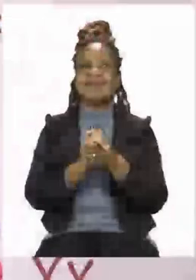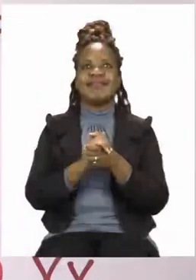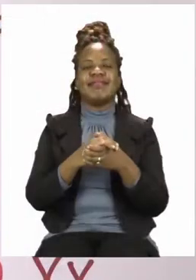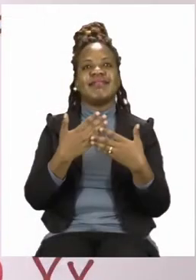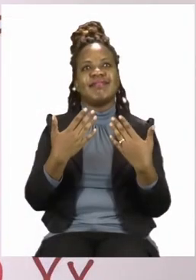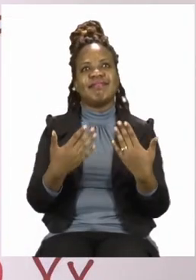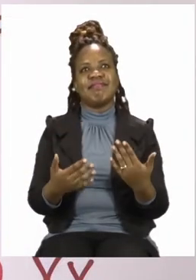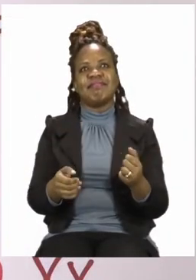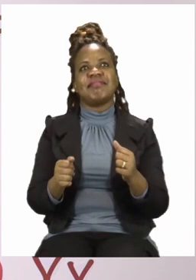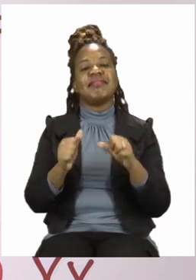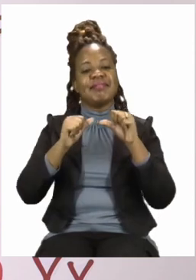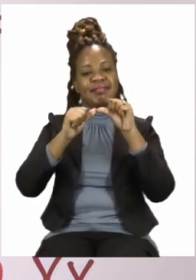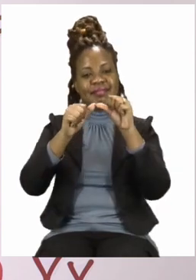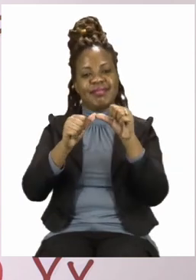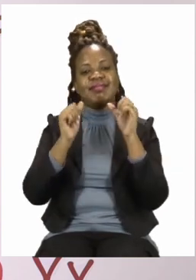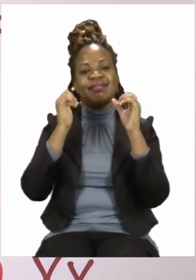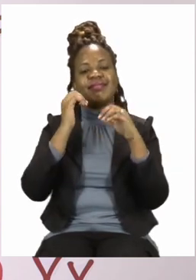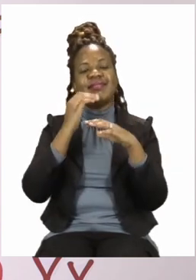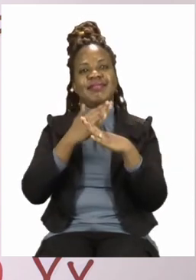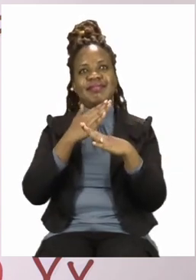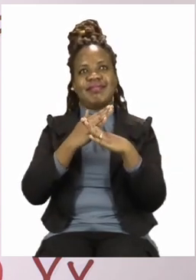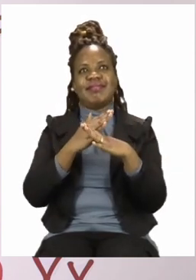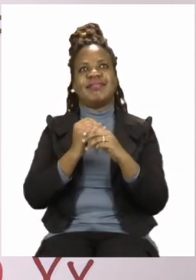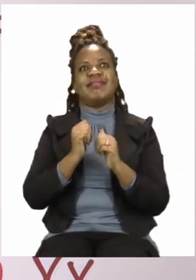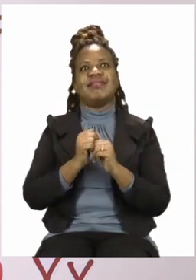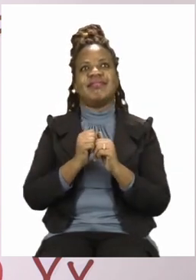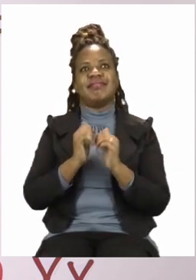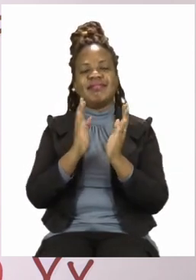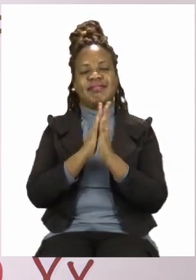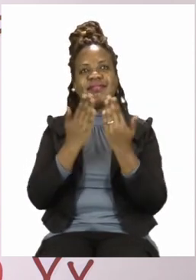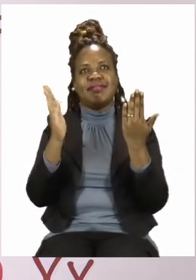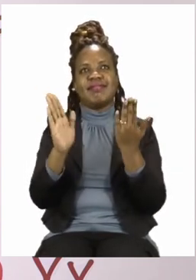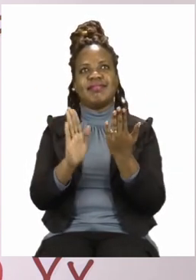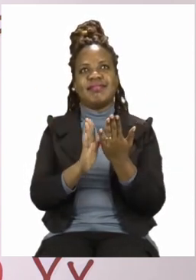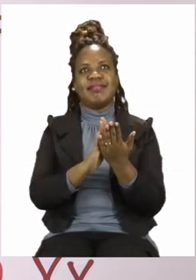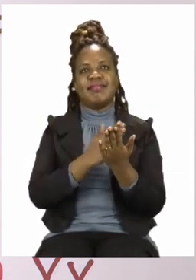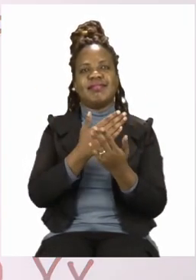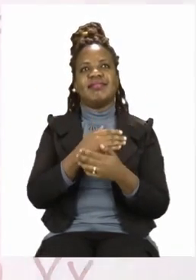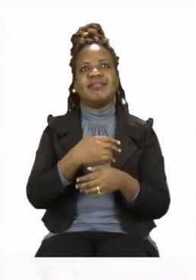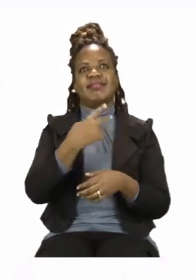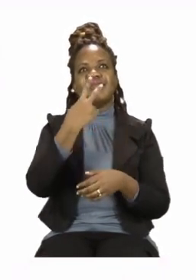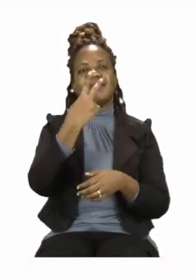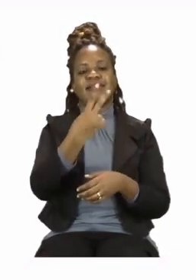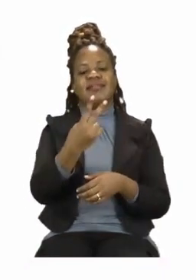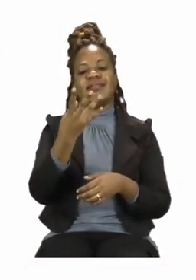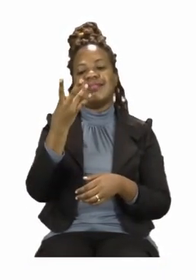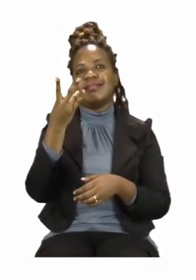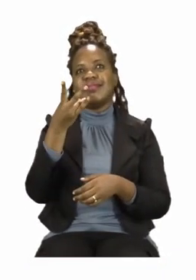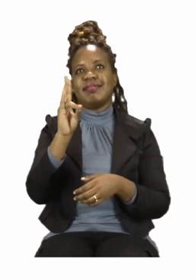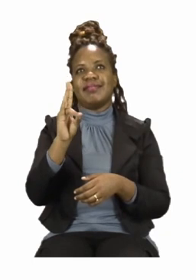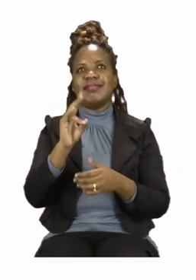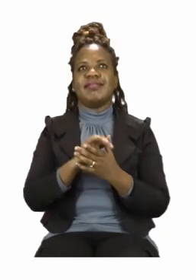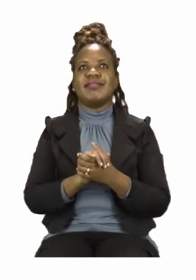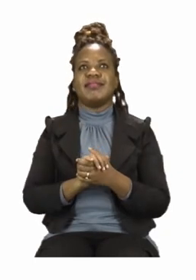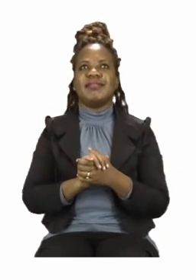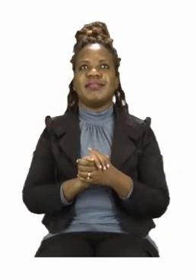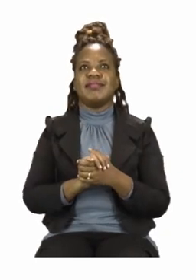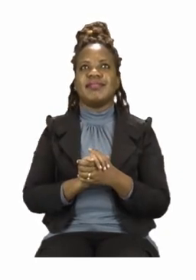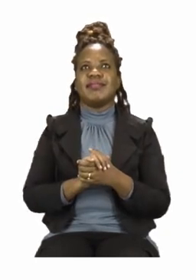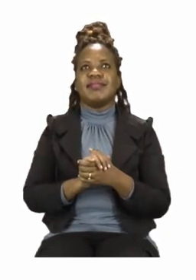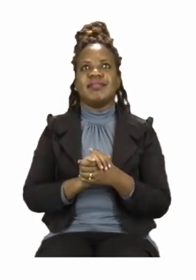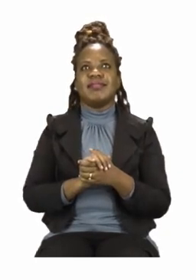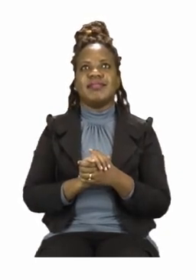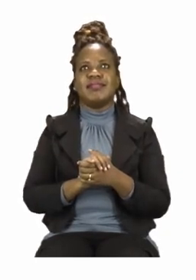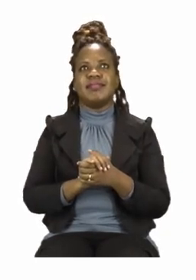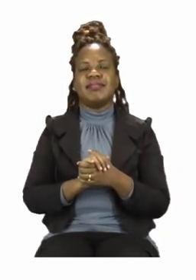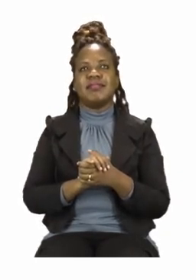Now for our next exercise, boys and girls, let's turn to page 27. On page 27, we are